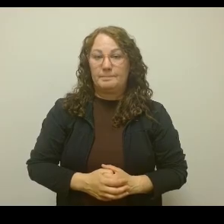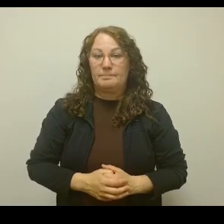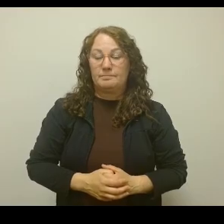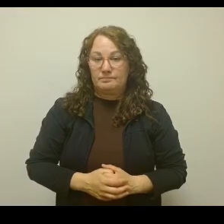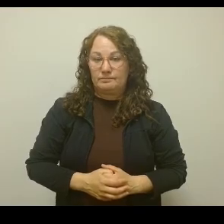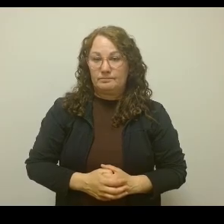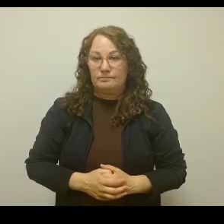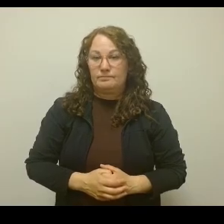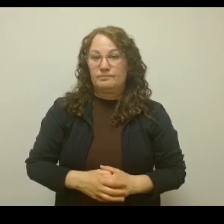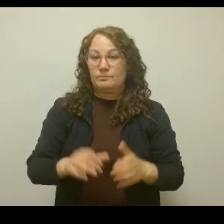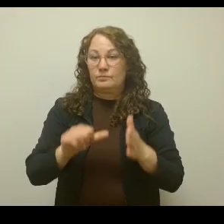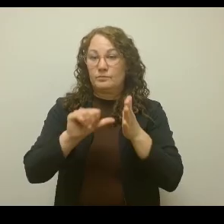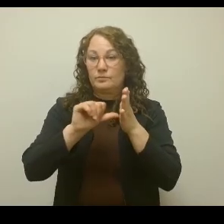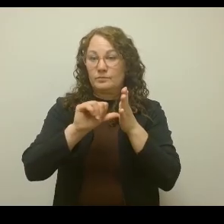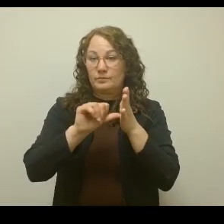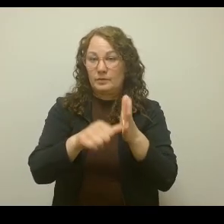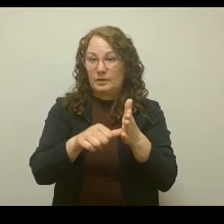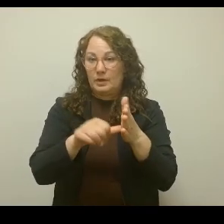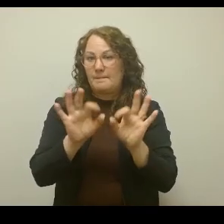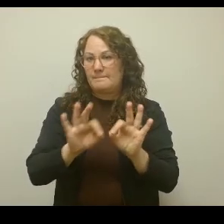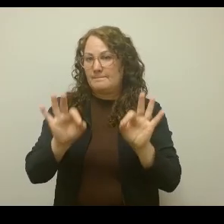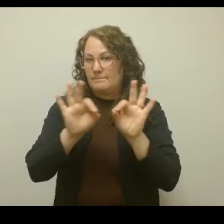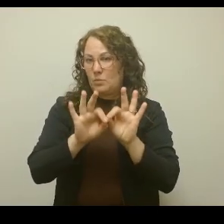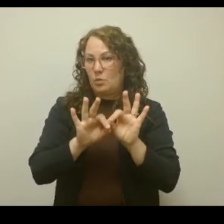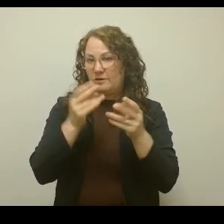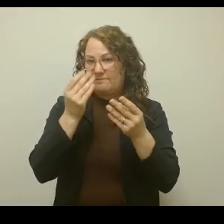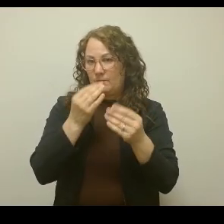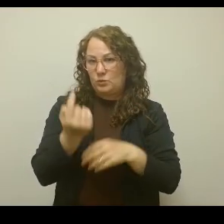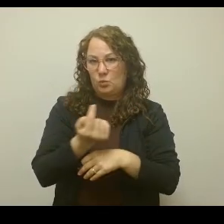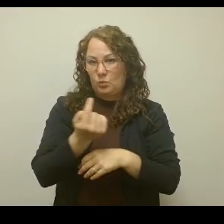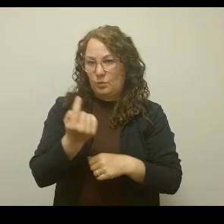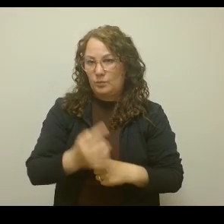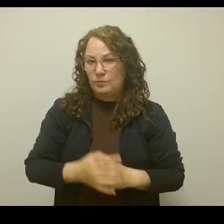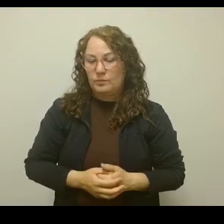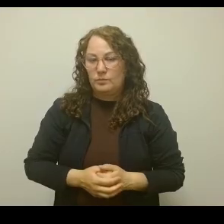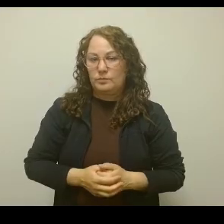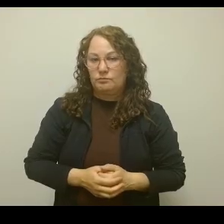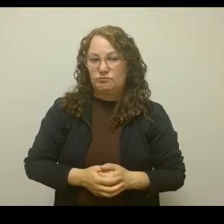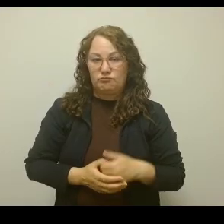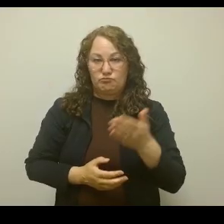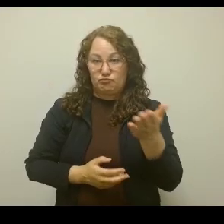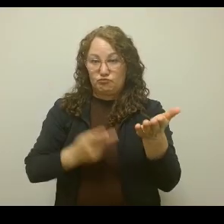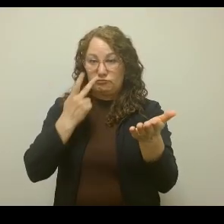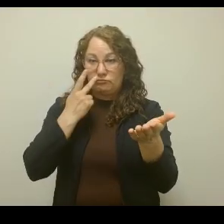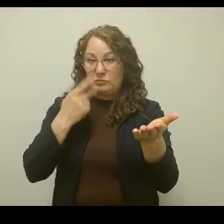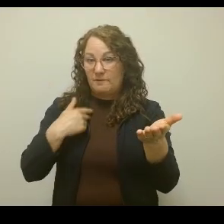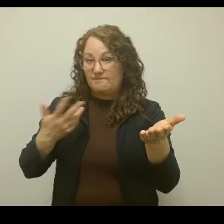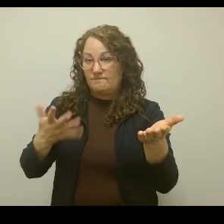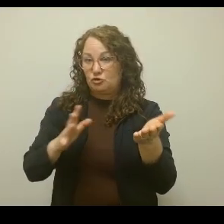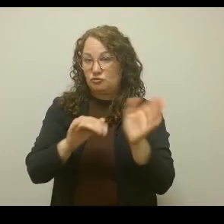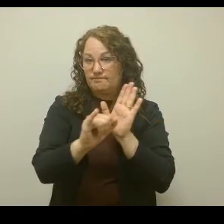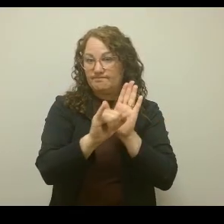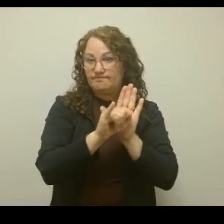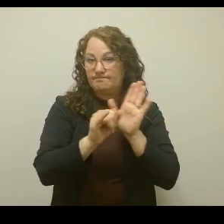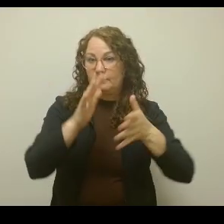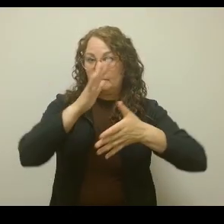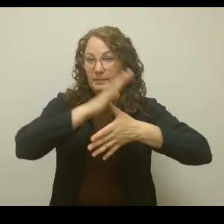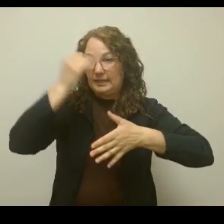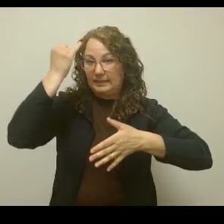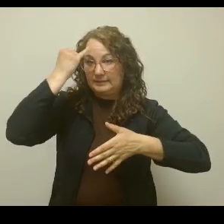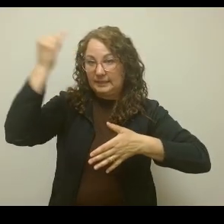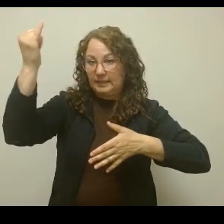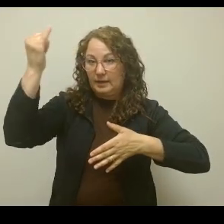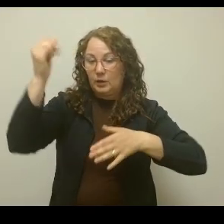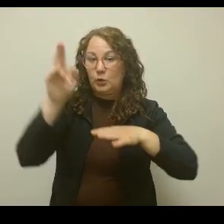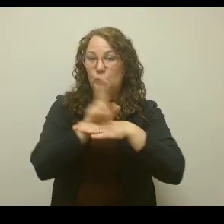highlighting only the essential information. So you can see where I've identified the main idea using